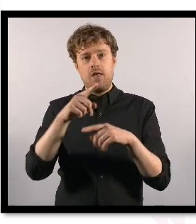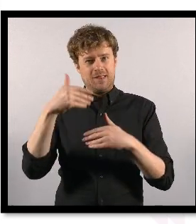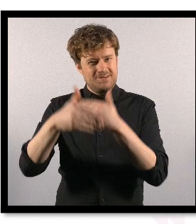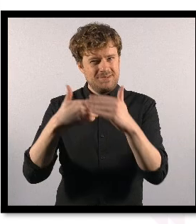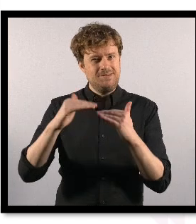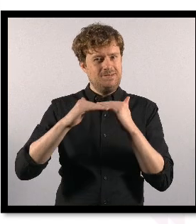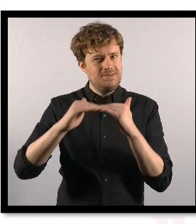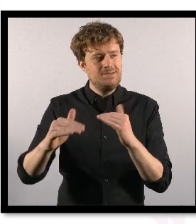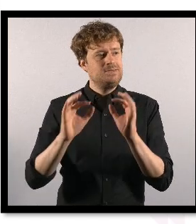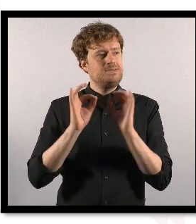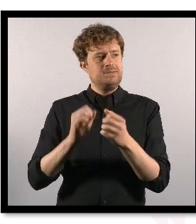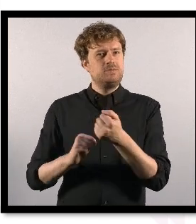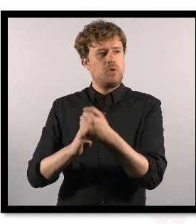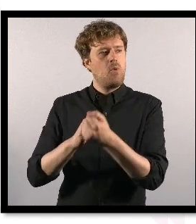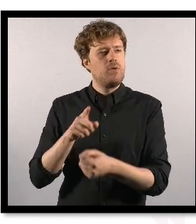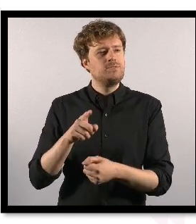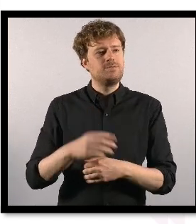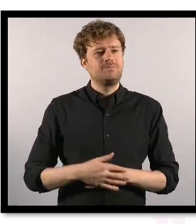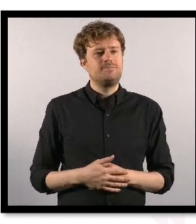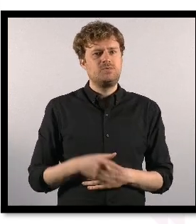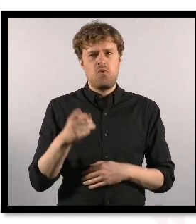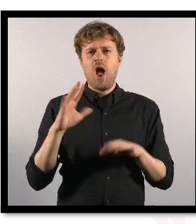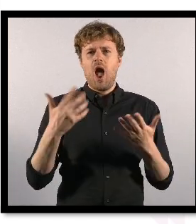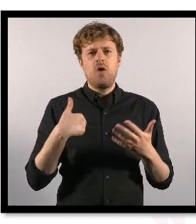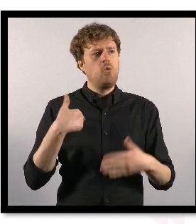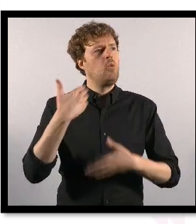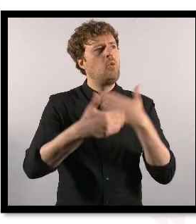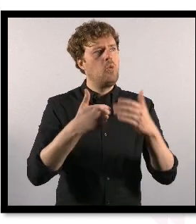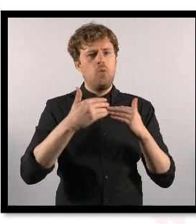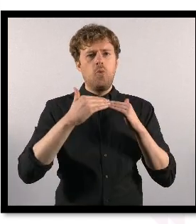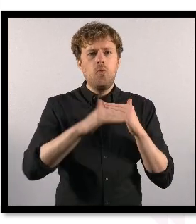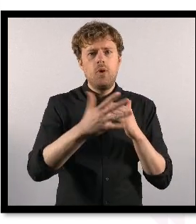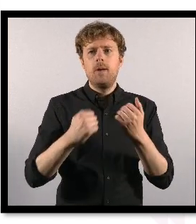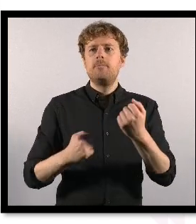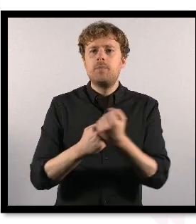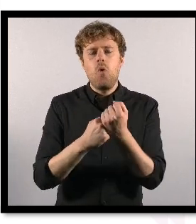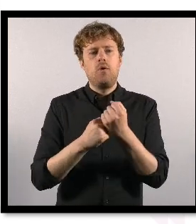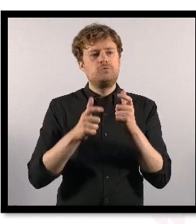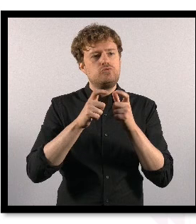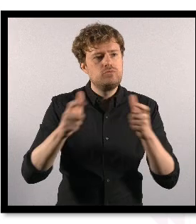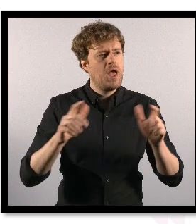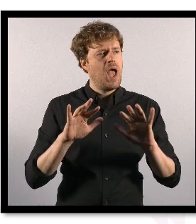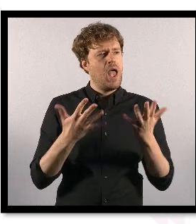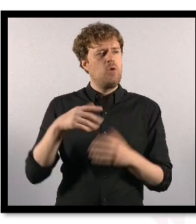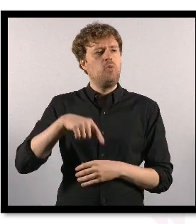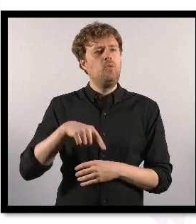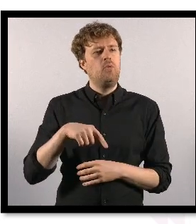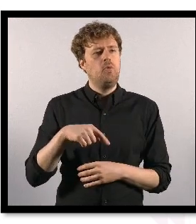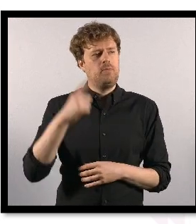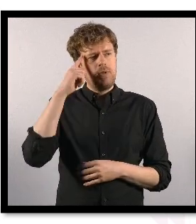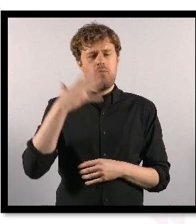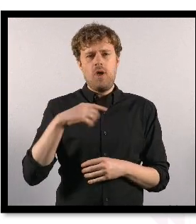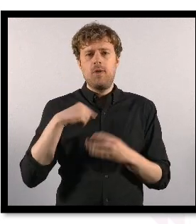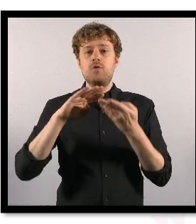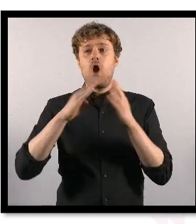However, none of it would be possible without the people around it. So it's very important for us to scale as a community at the same pace with technology evolution